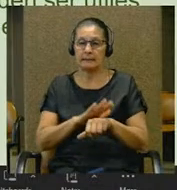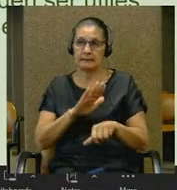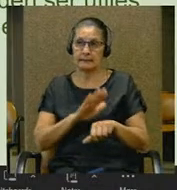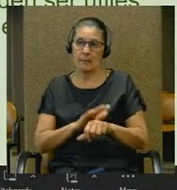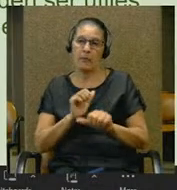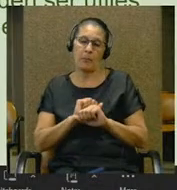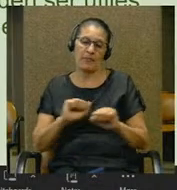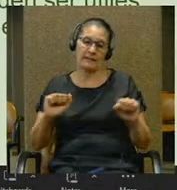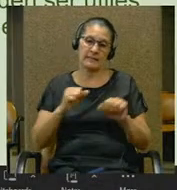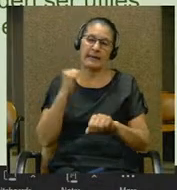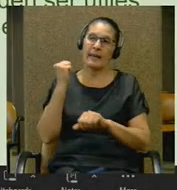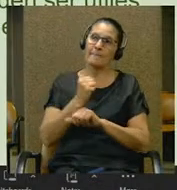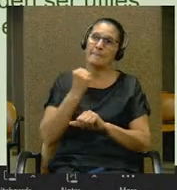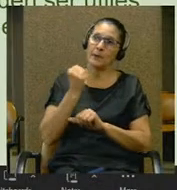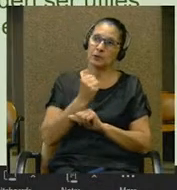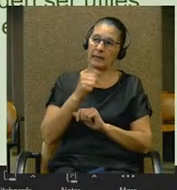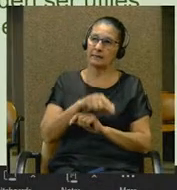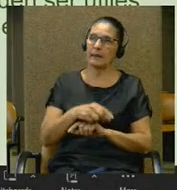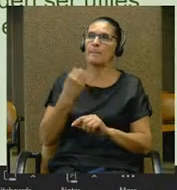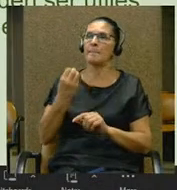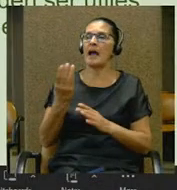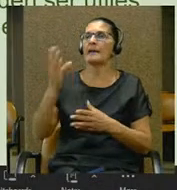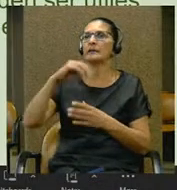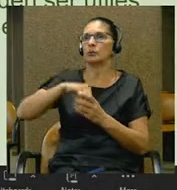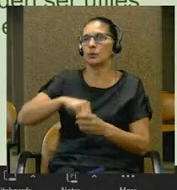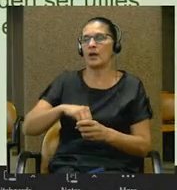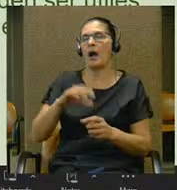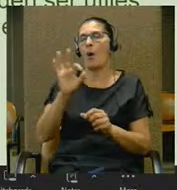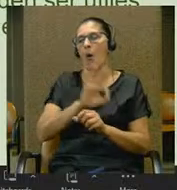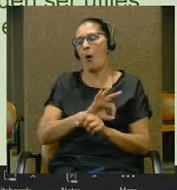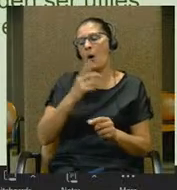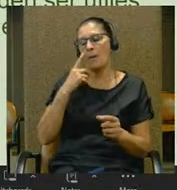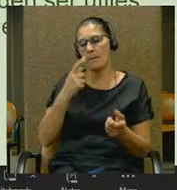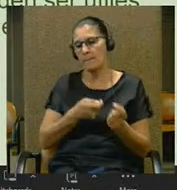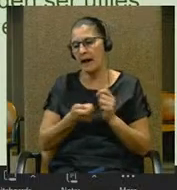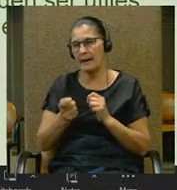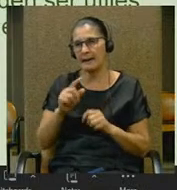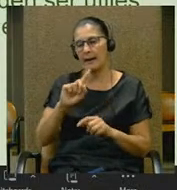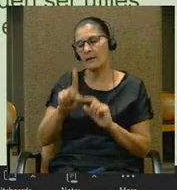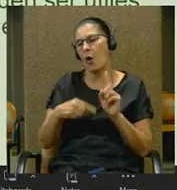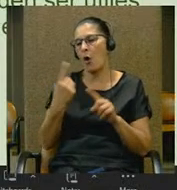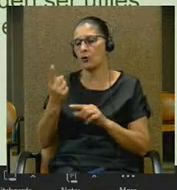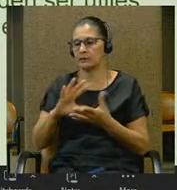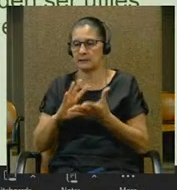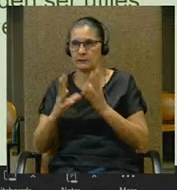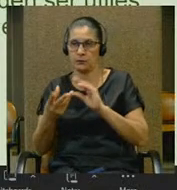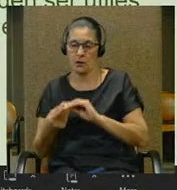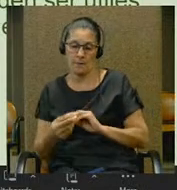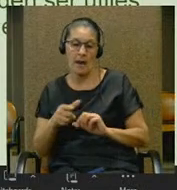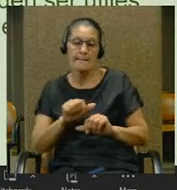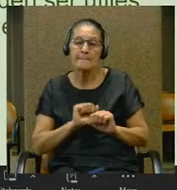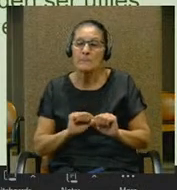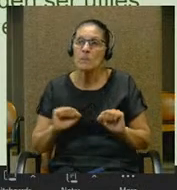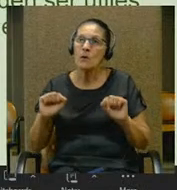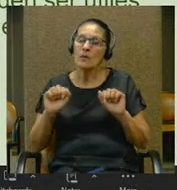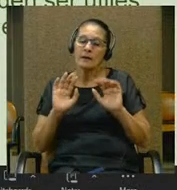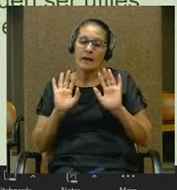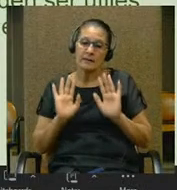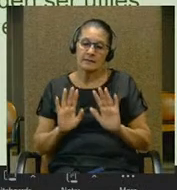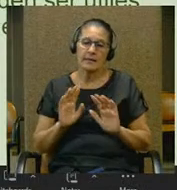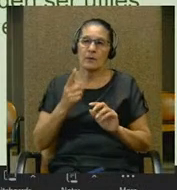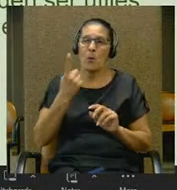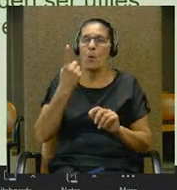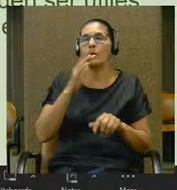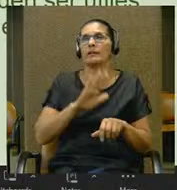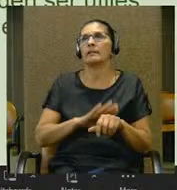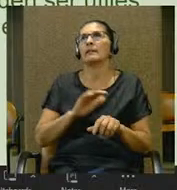market, and it could be very useful to plan other kinds of measures and actions. So